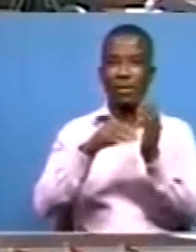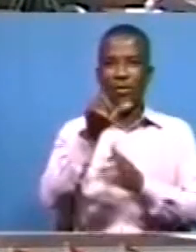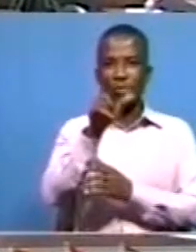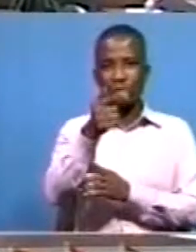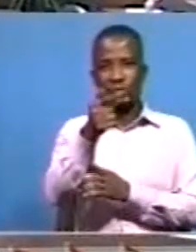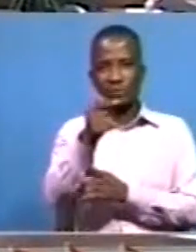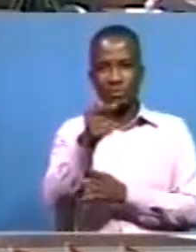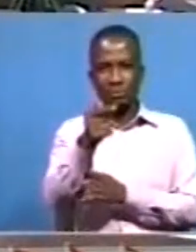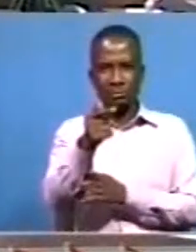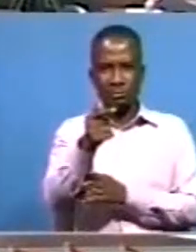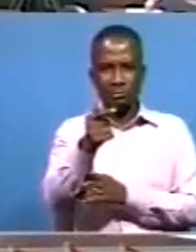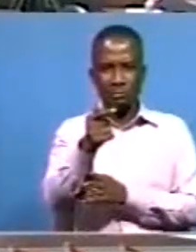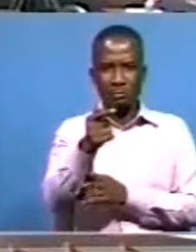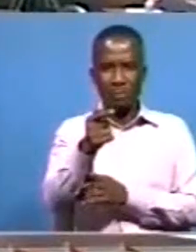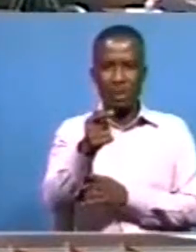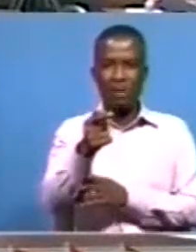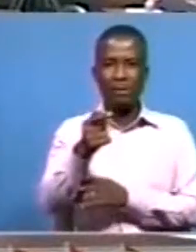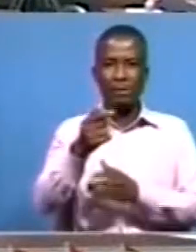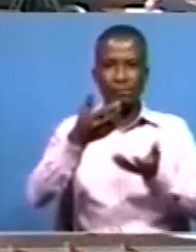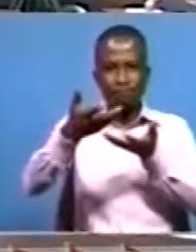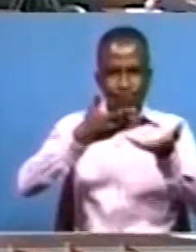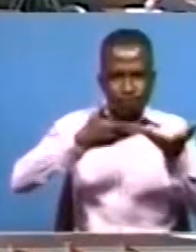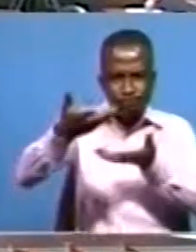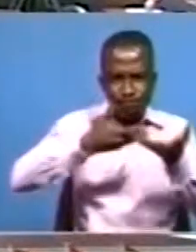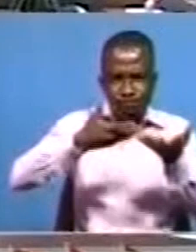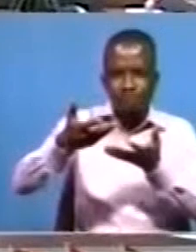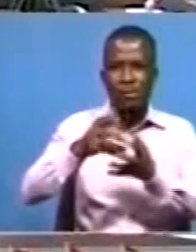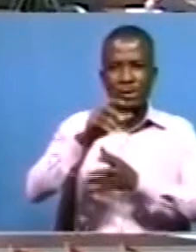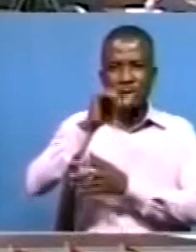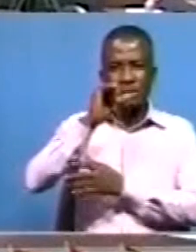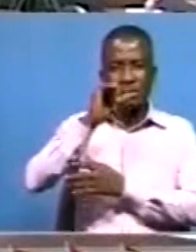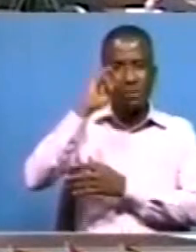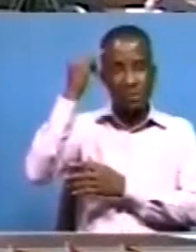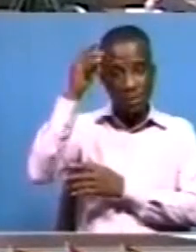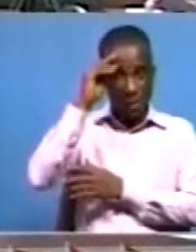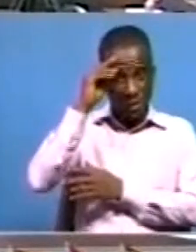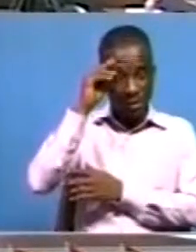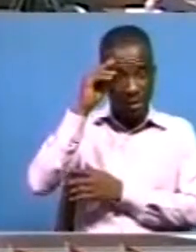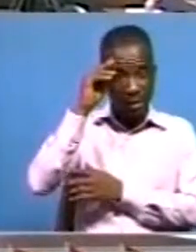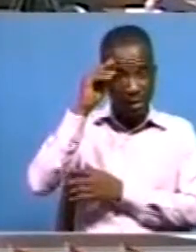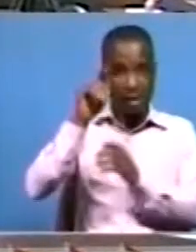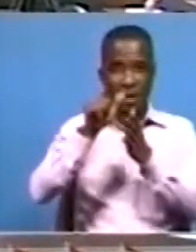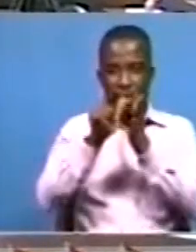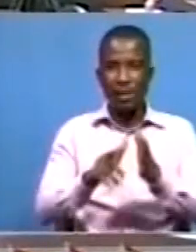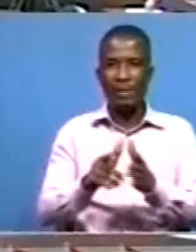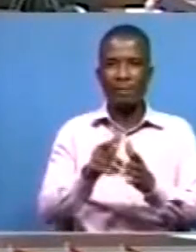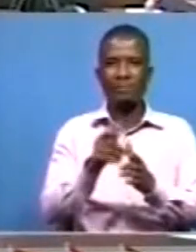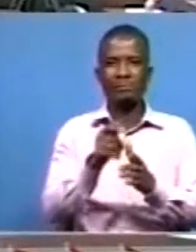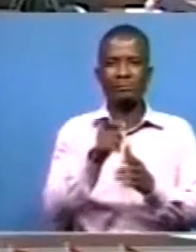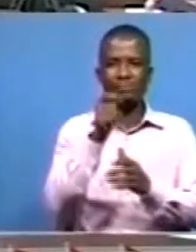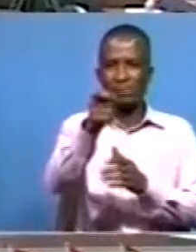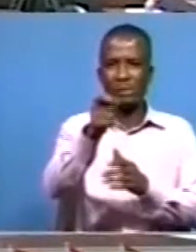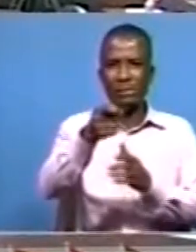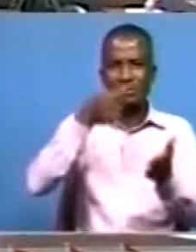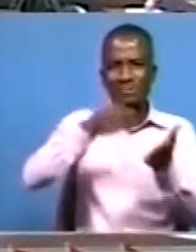2021. At the close of the case of the petitioner on 8 February 2021, counsel for first respondent